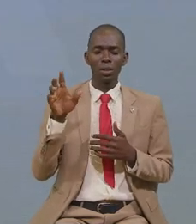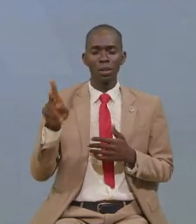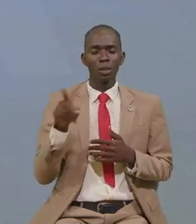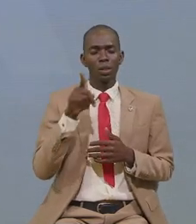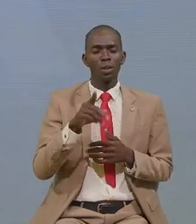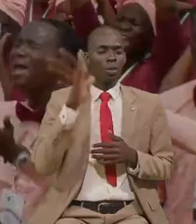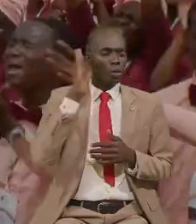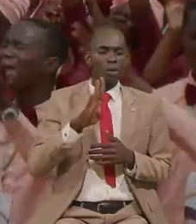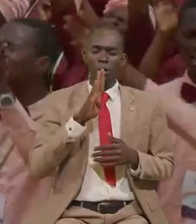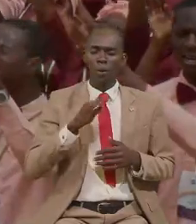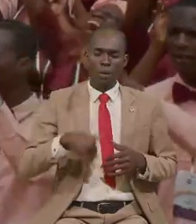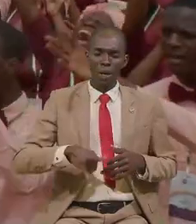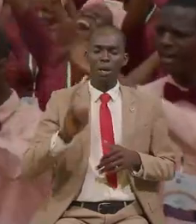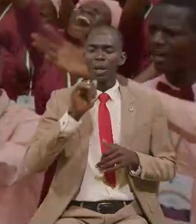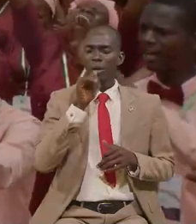be alive.